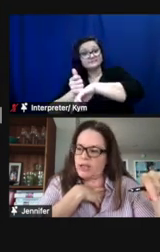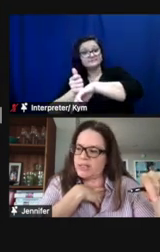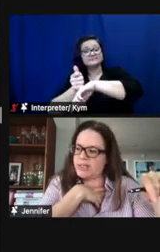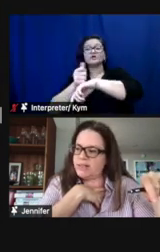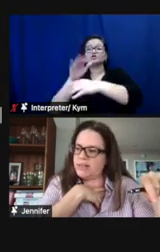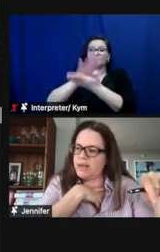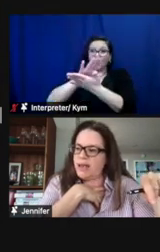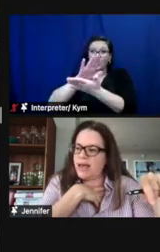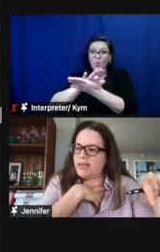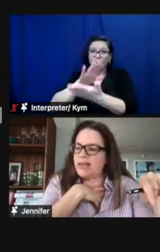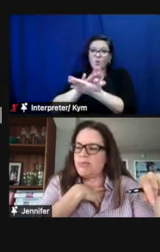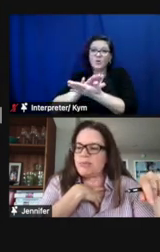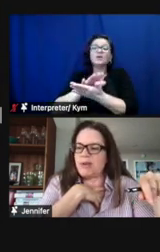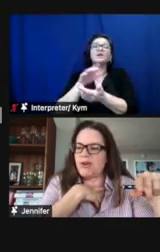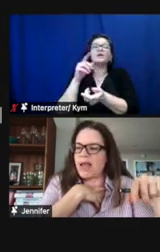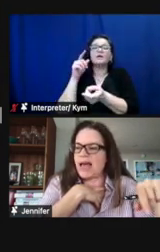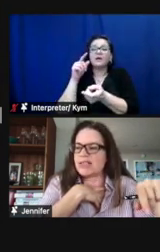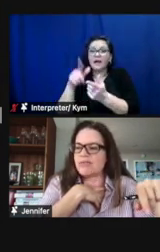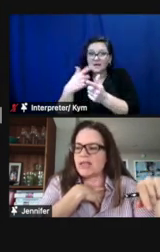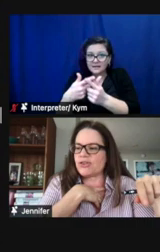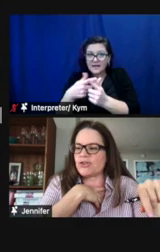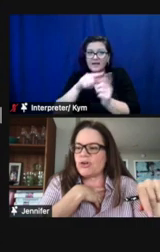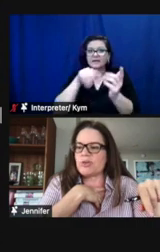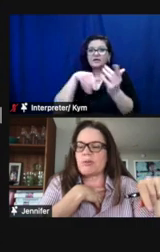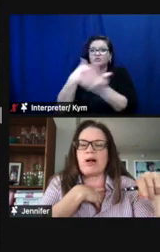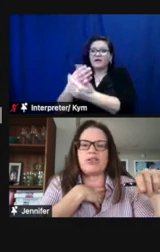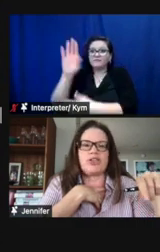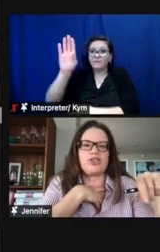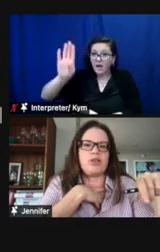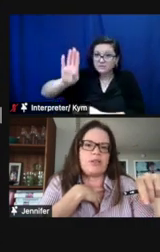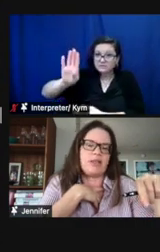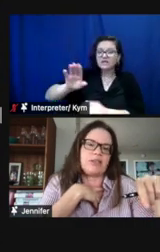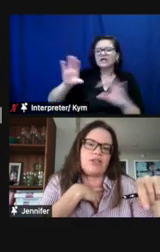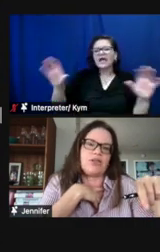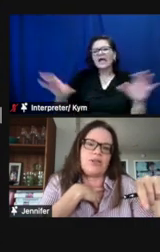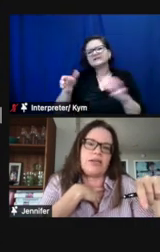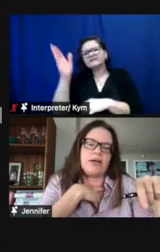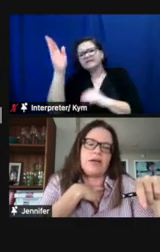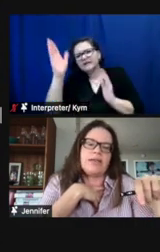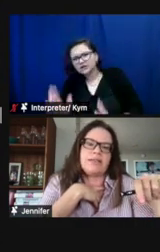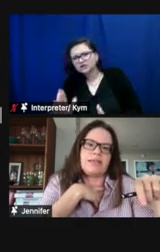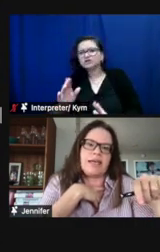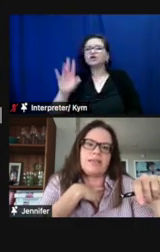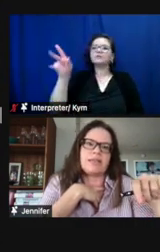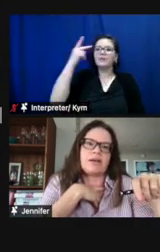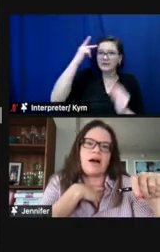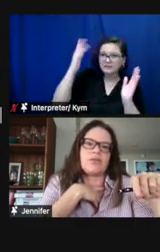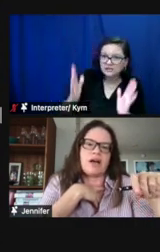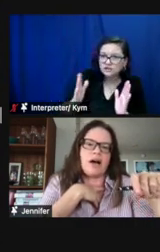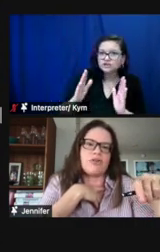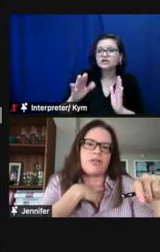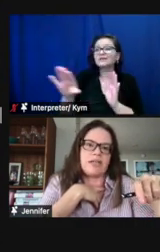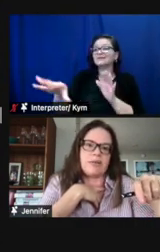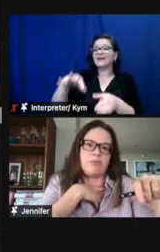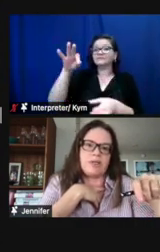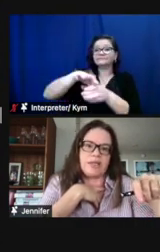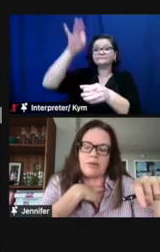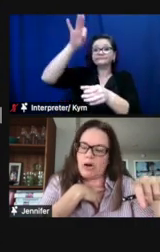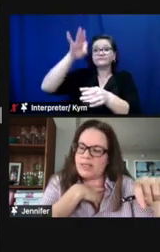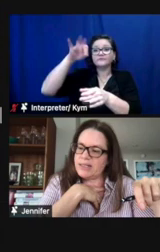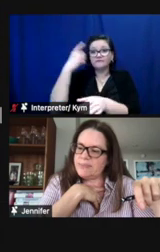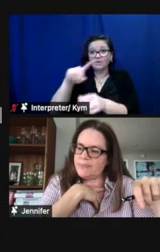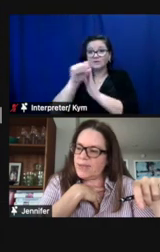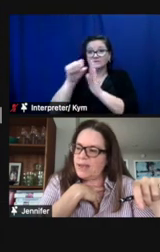in Boston. And then he was a very active lecturer. He was a politician. He was elected to the state, the Congress in the